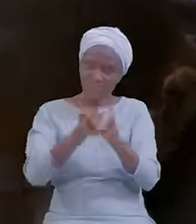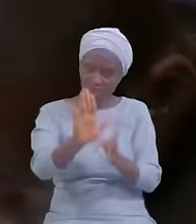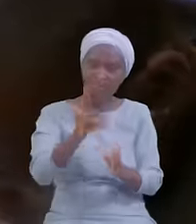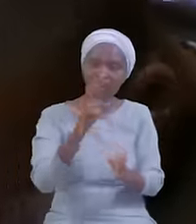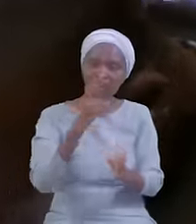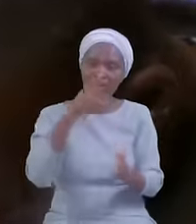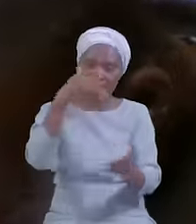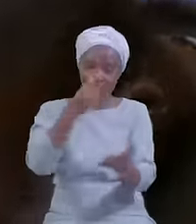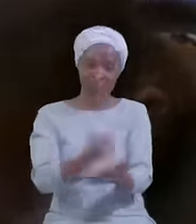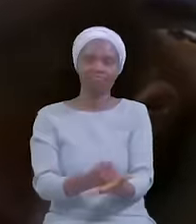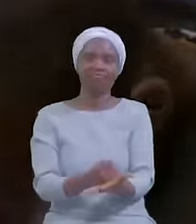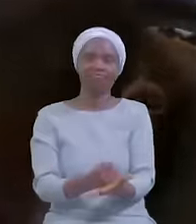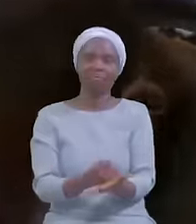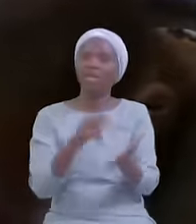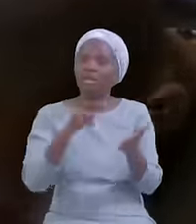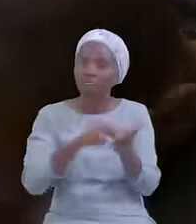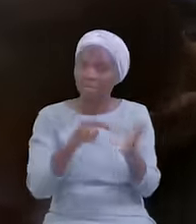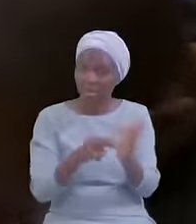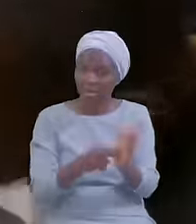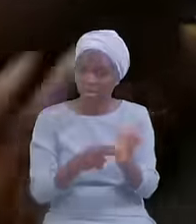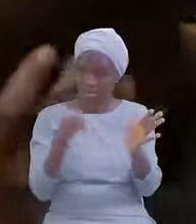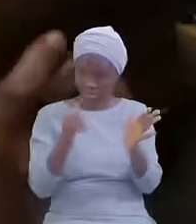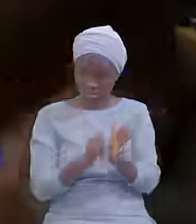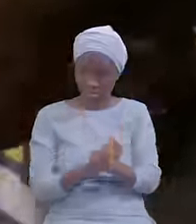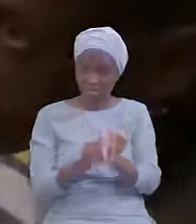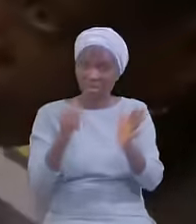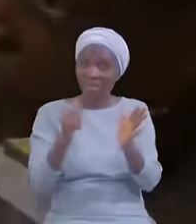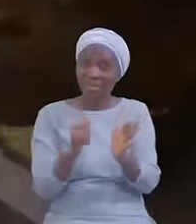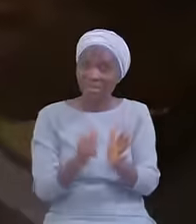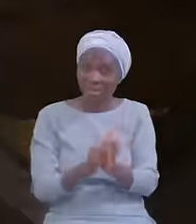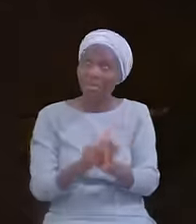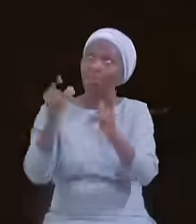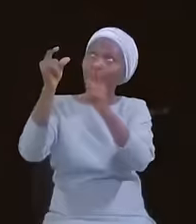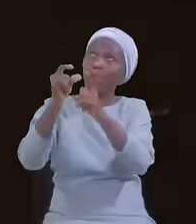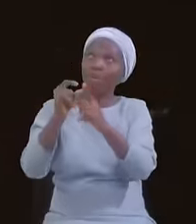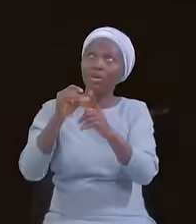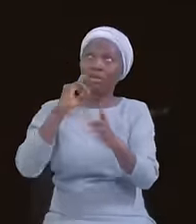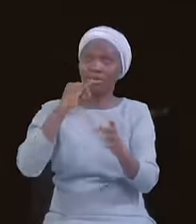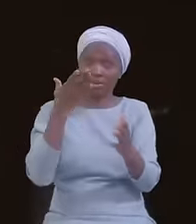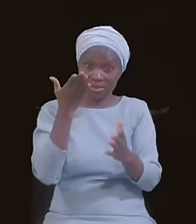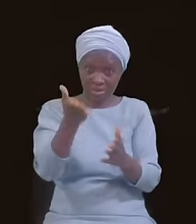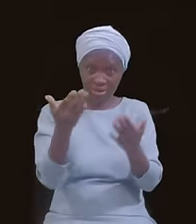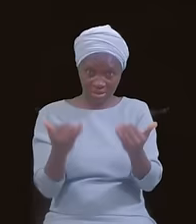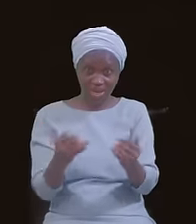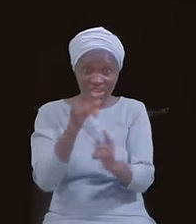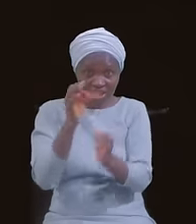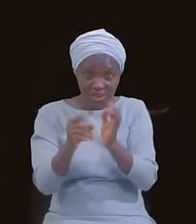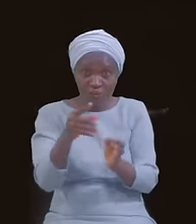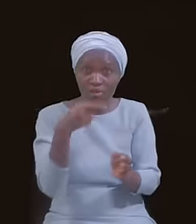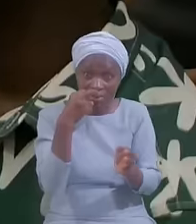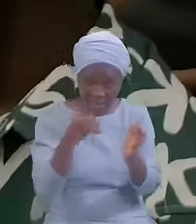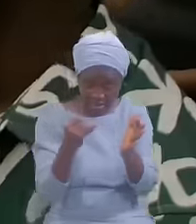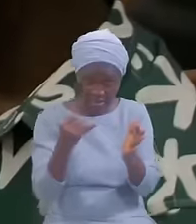mouth. The meaning is, that word is now there. If you say it, it will be